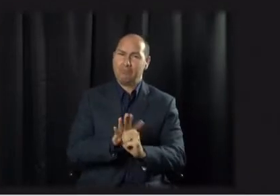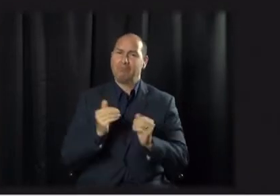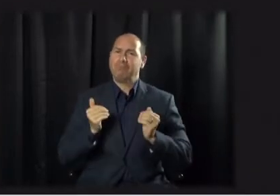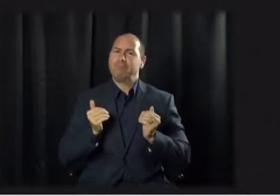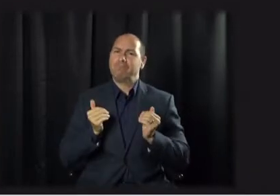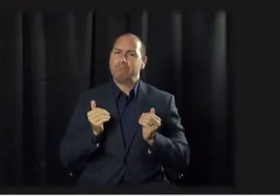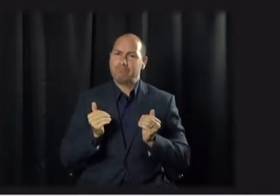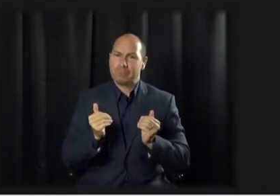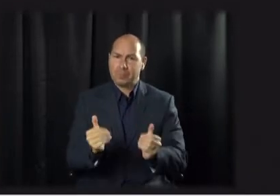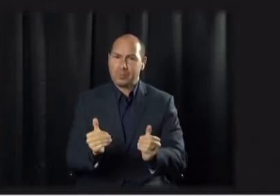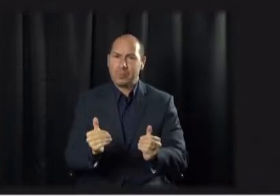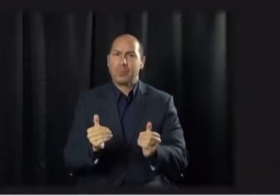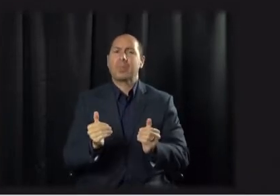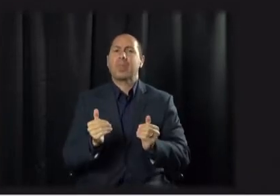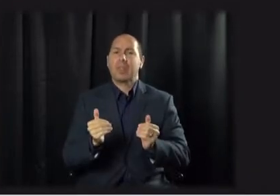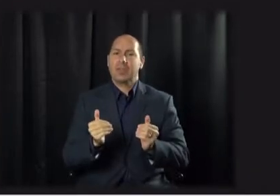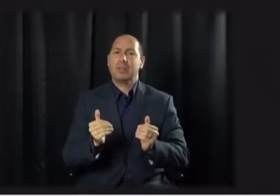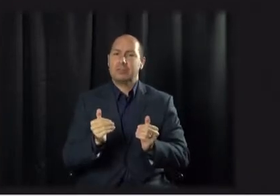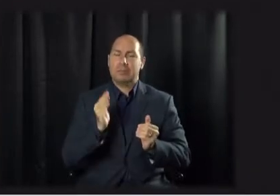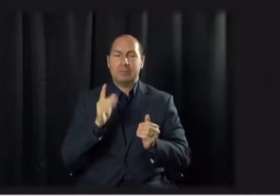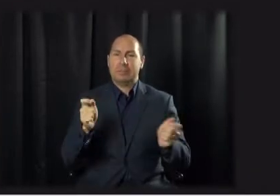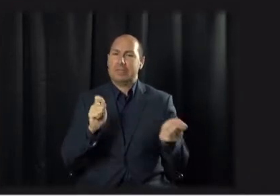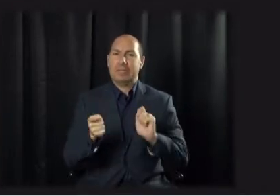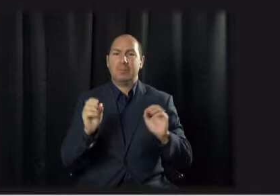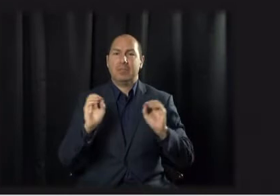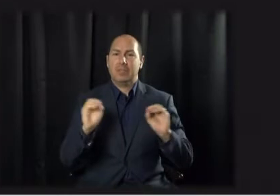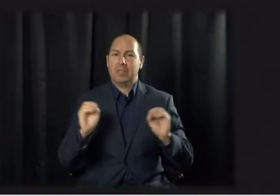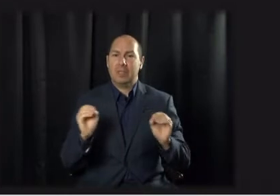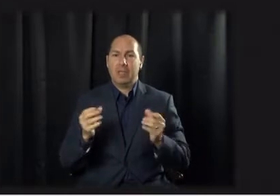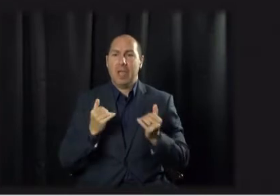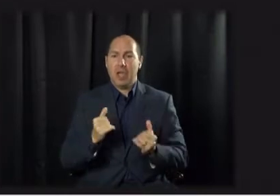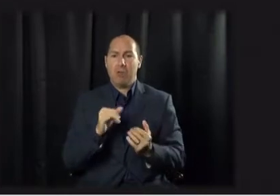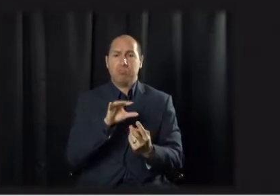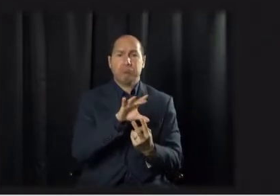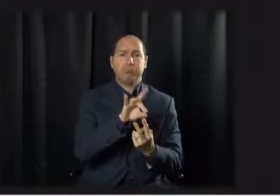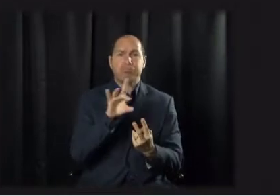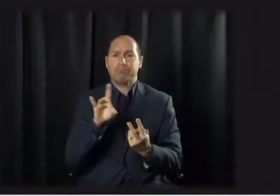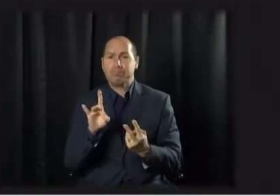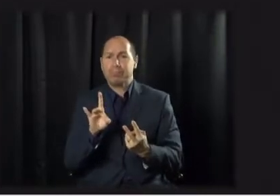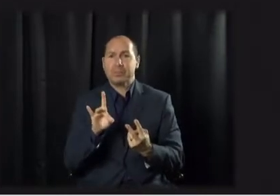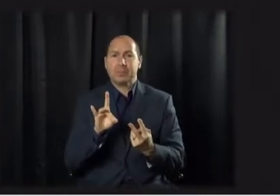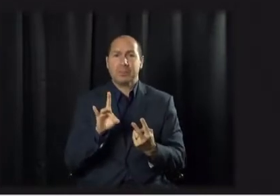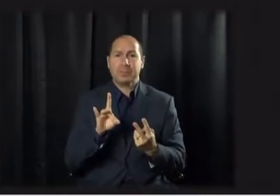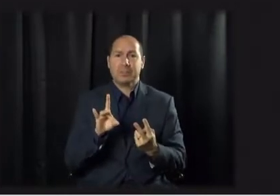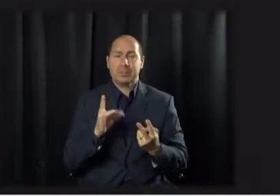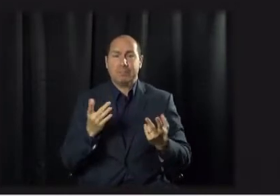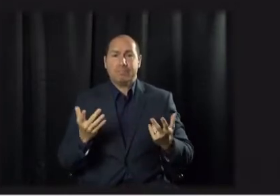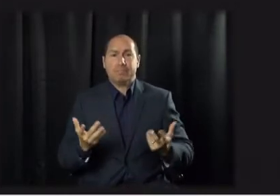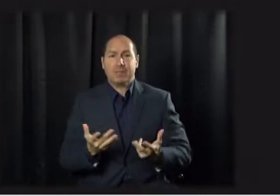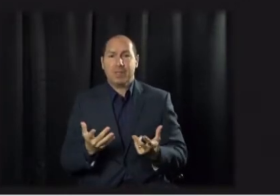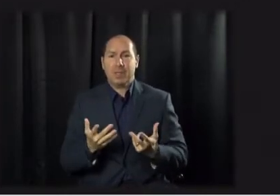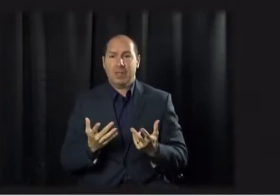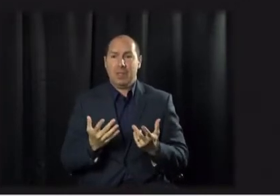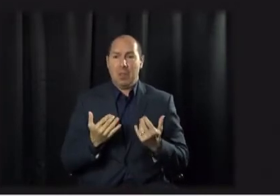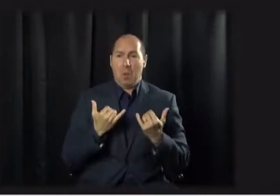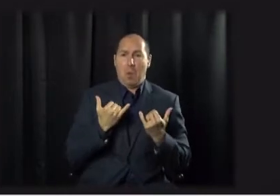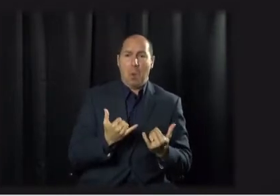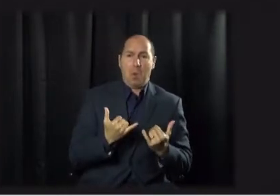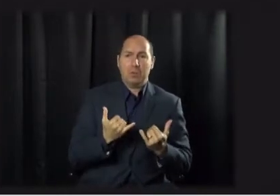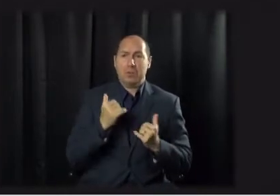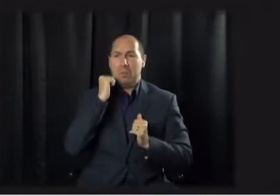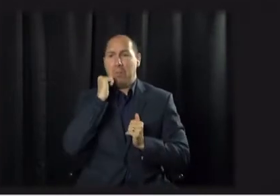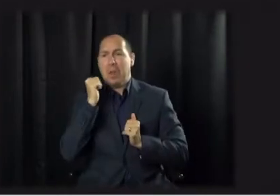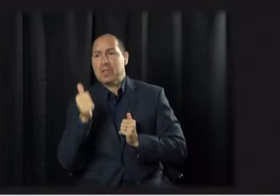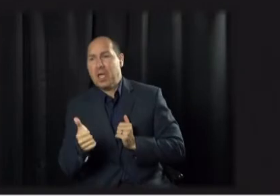clear in my view about what the choices we face are. The choices are not between reform today and reform tomorrow. It is really a choice